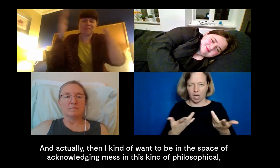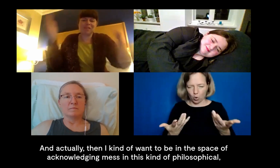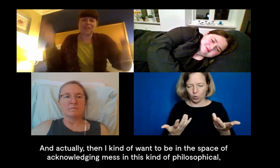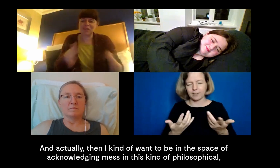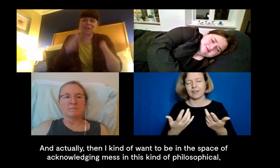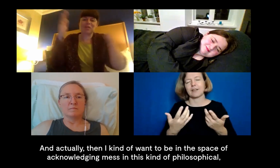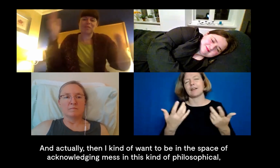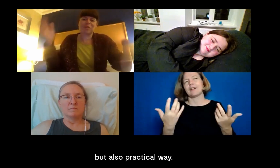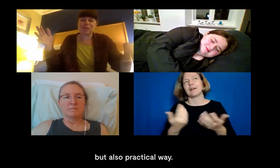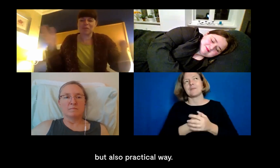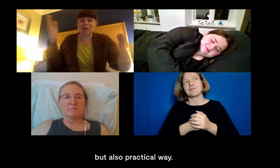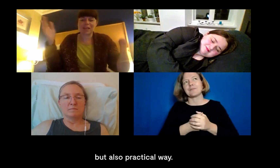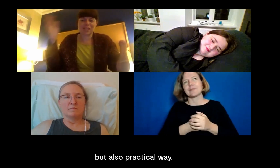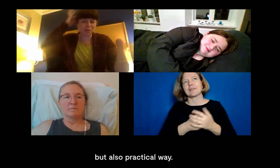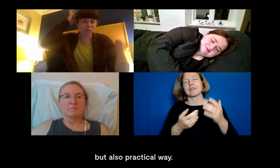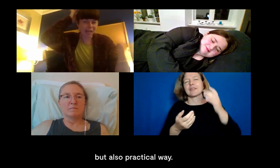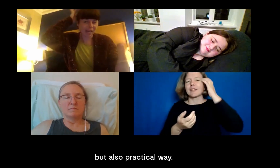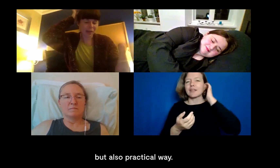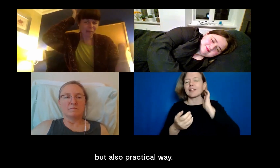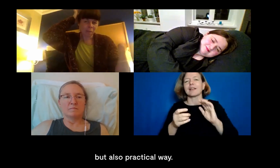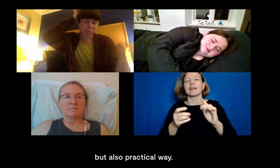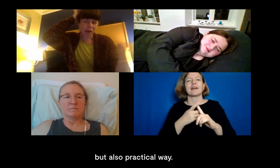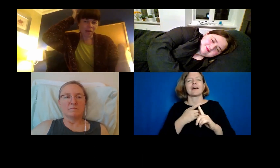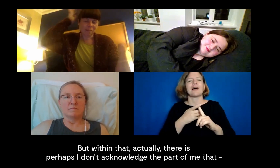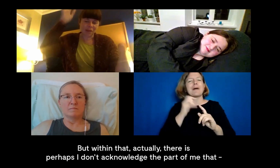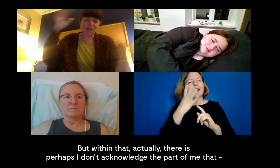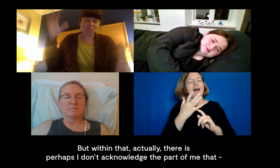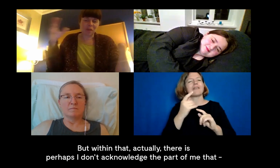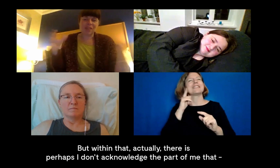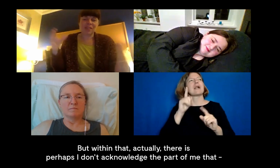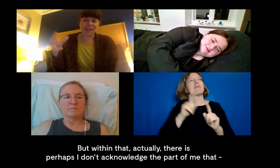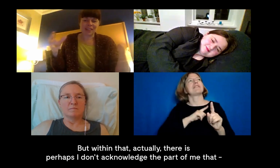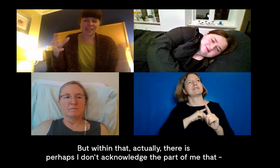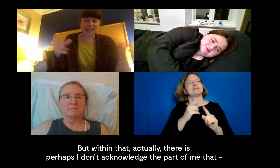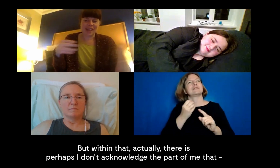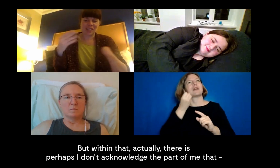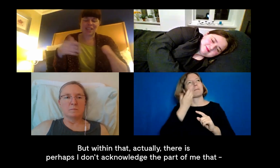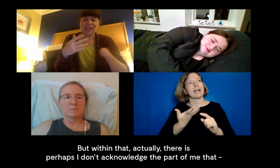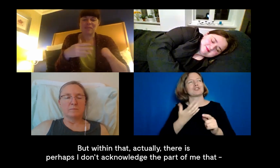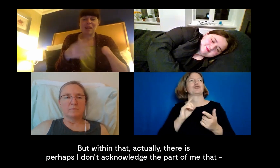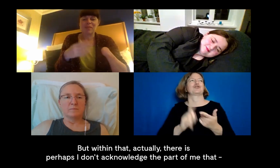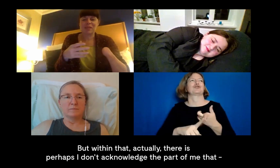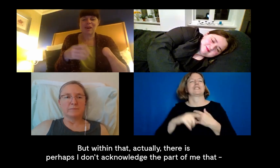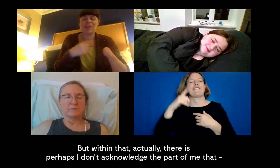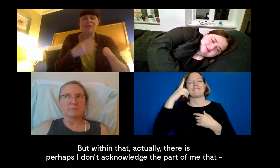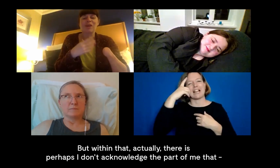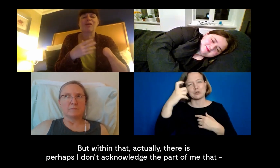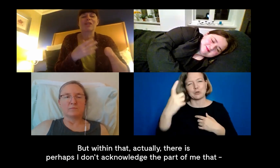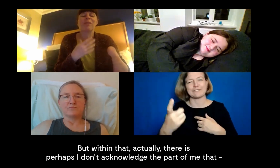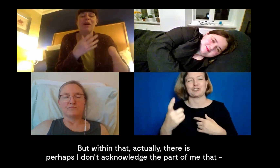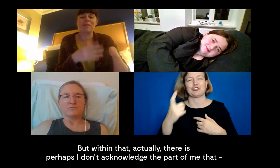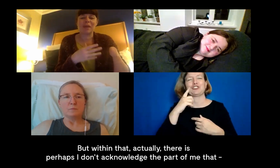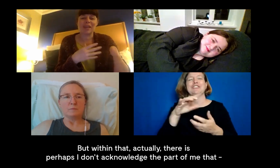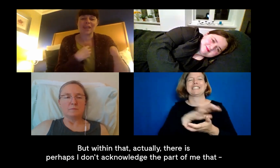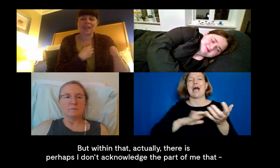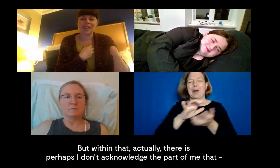kind of philosophical but also practical way, but within that, actually there's perhaps I don't acknowledge